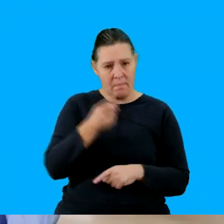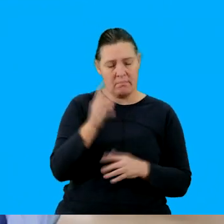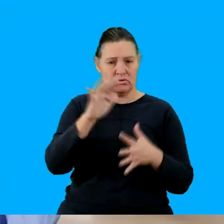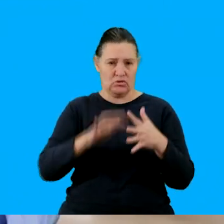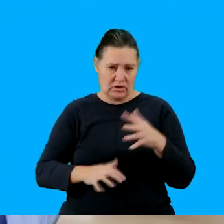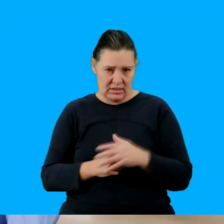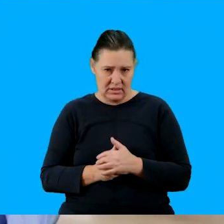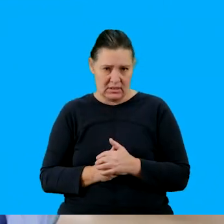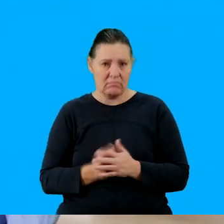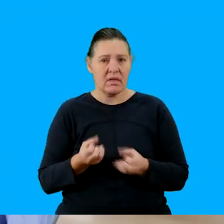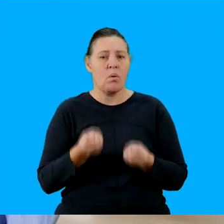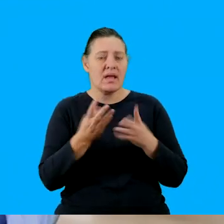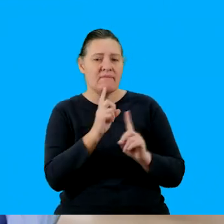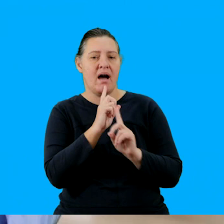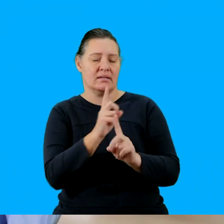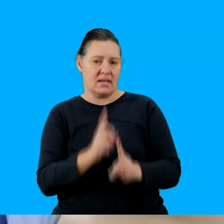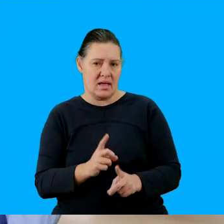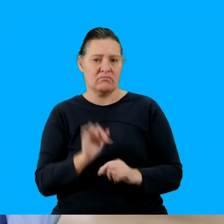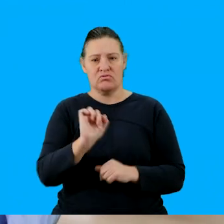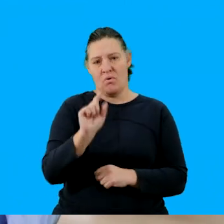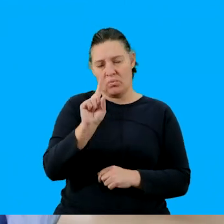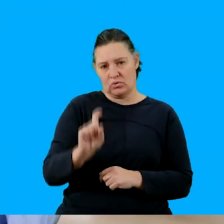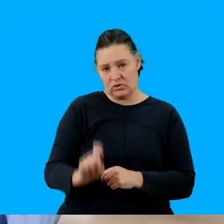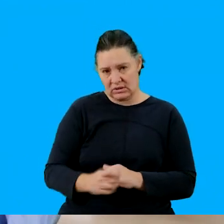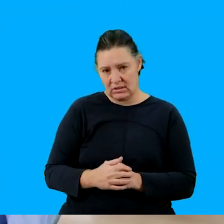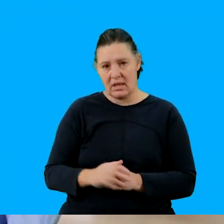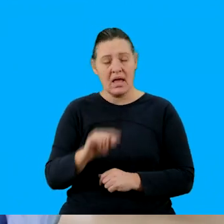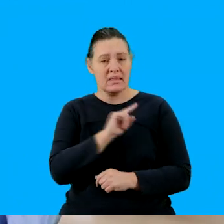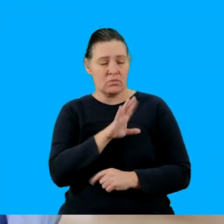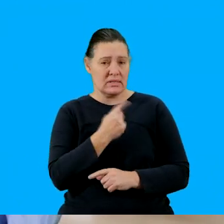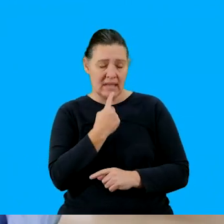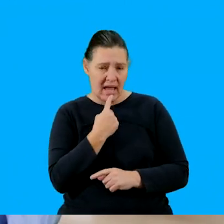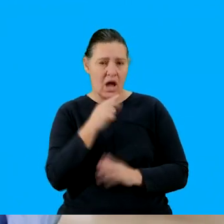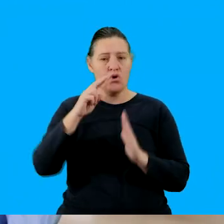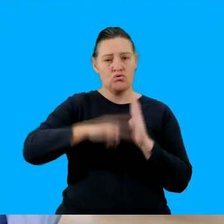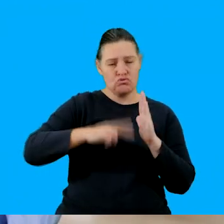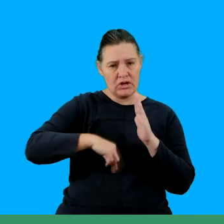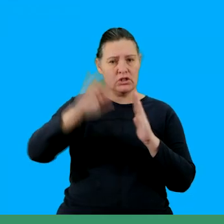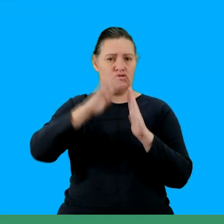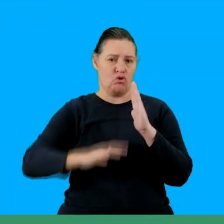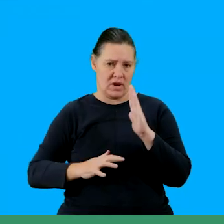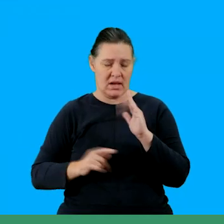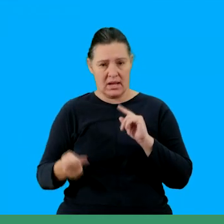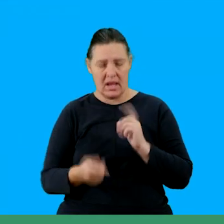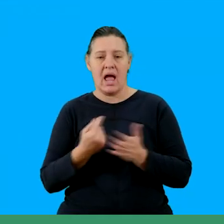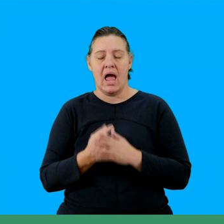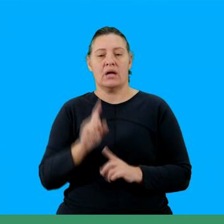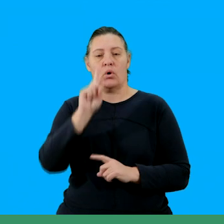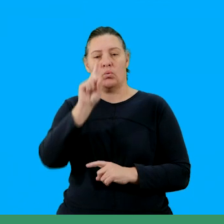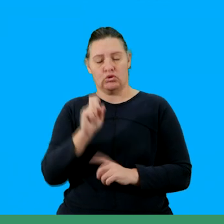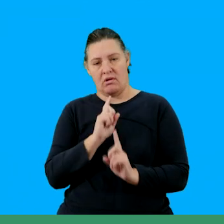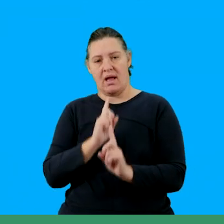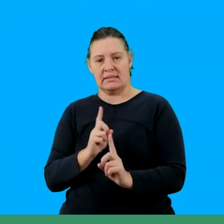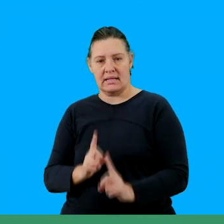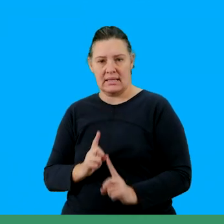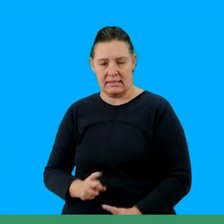the scenario that would give you answers to your questions. Hence, we say read the scenario below and answer questions